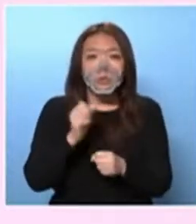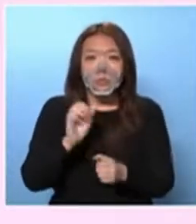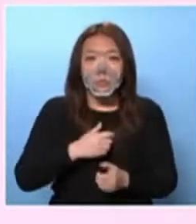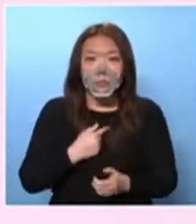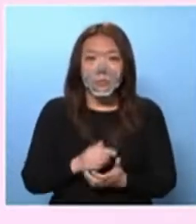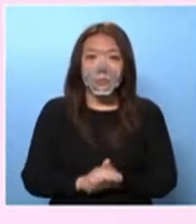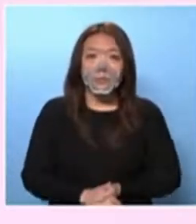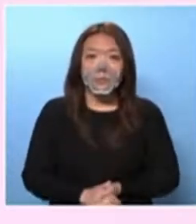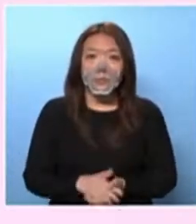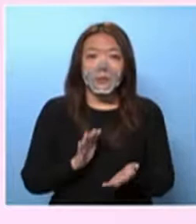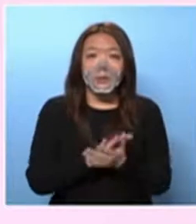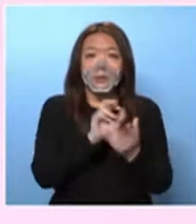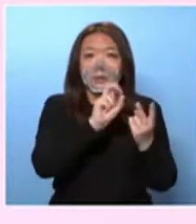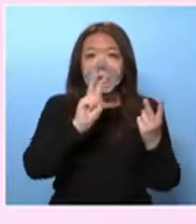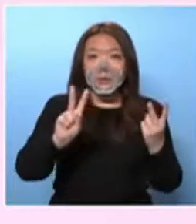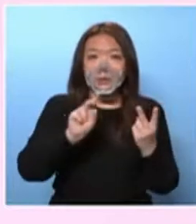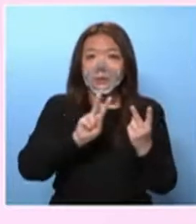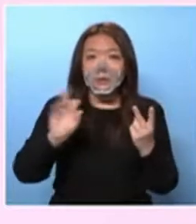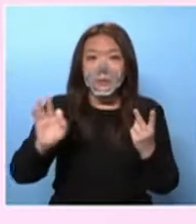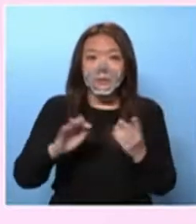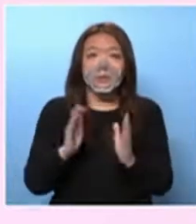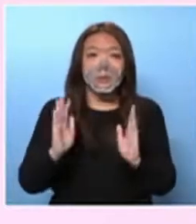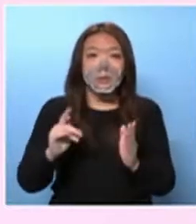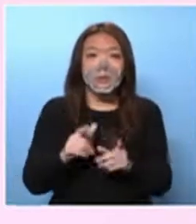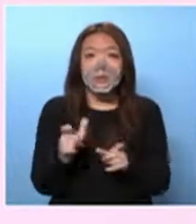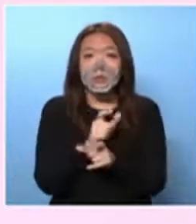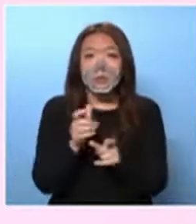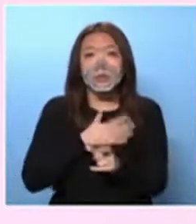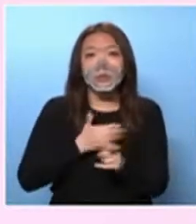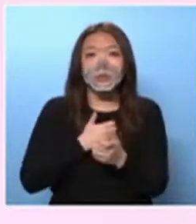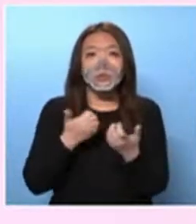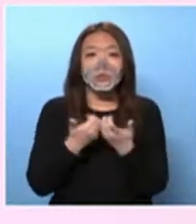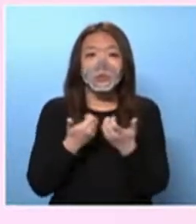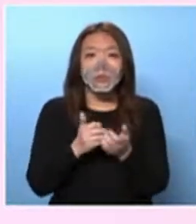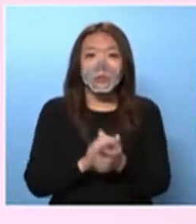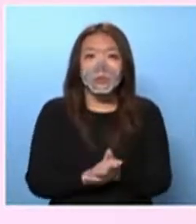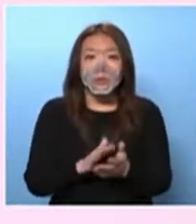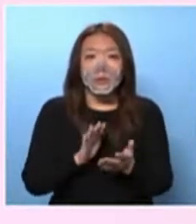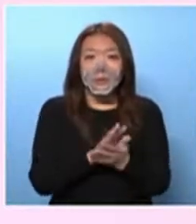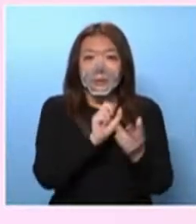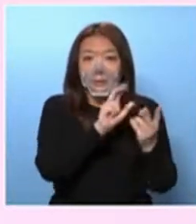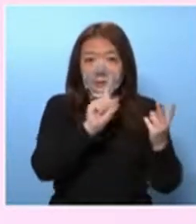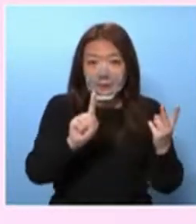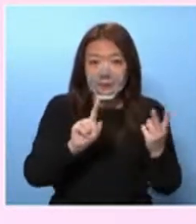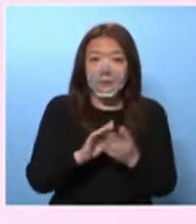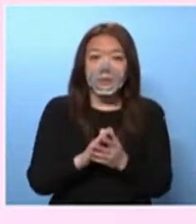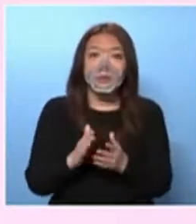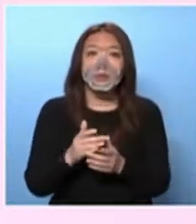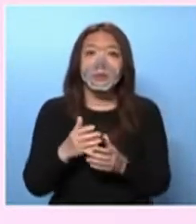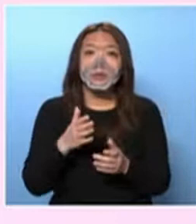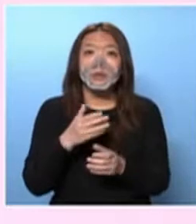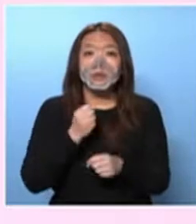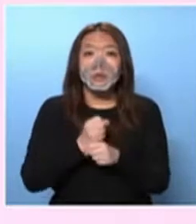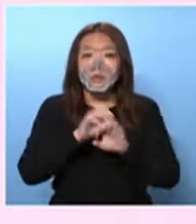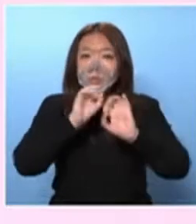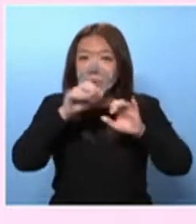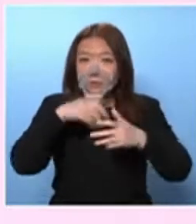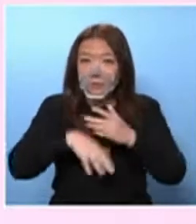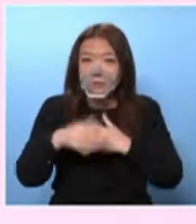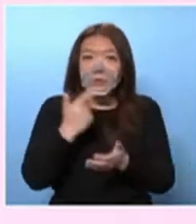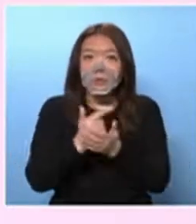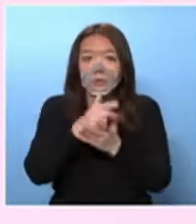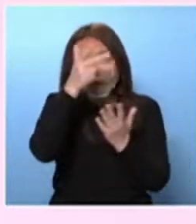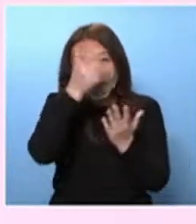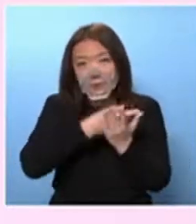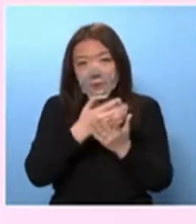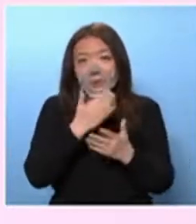service establishment. Estimates for year 2022 to 23. The major policy initiatives announced in the 2021